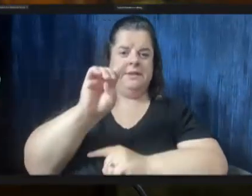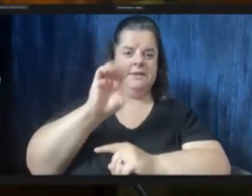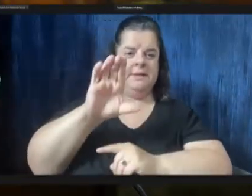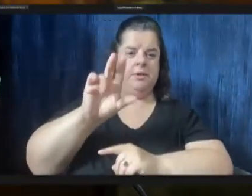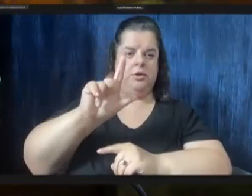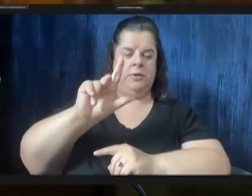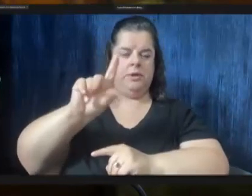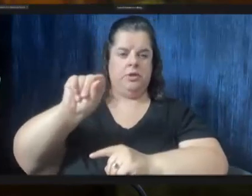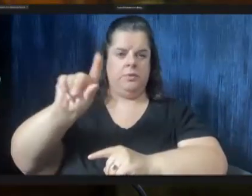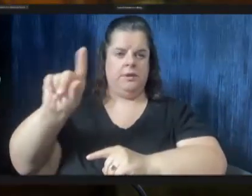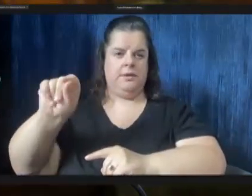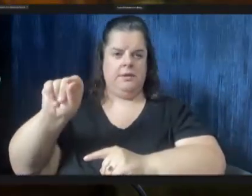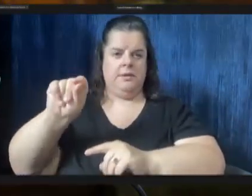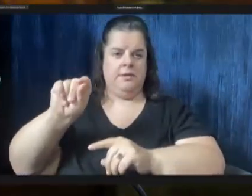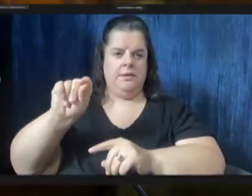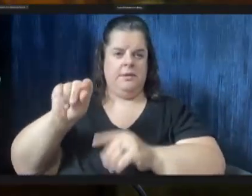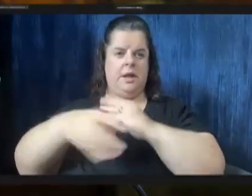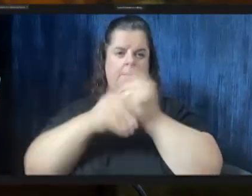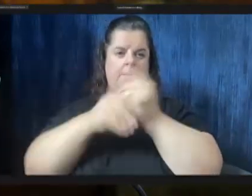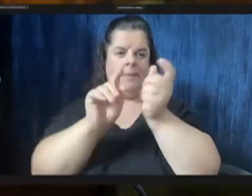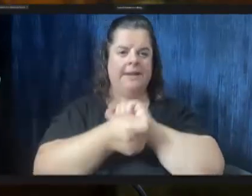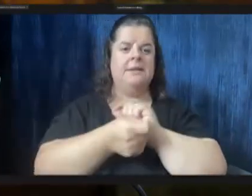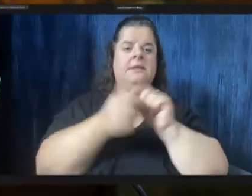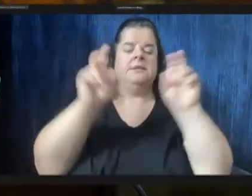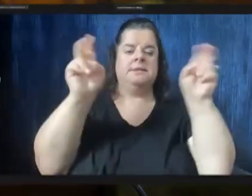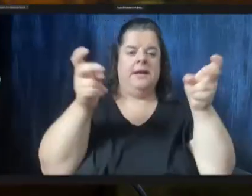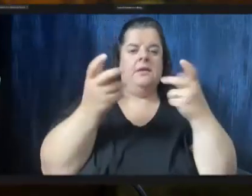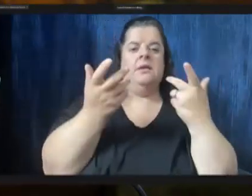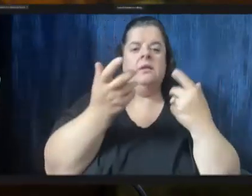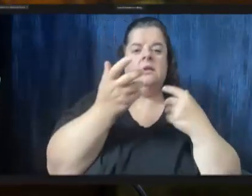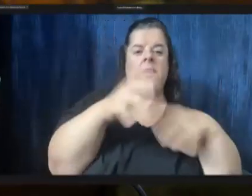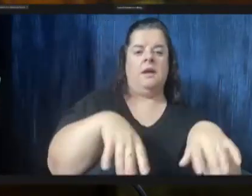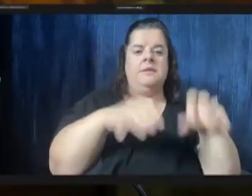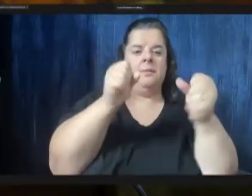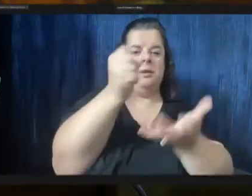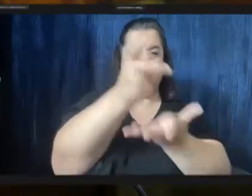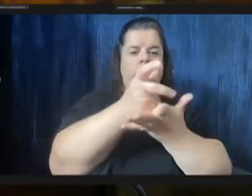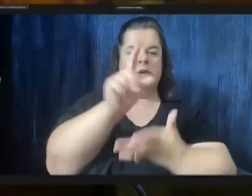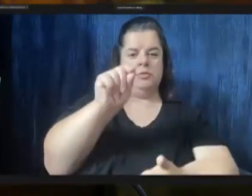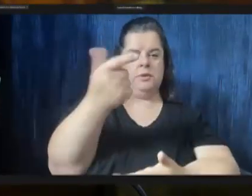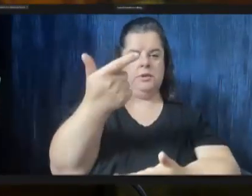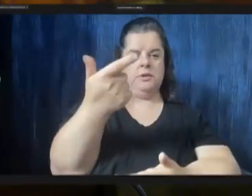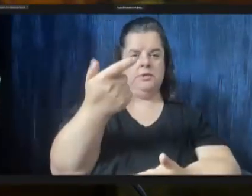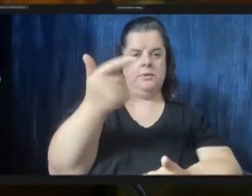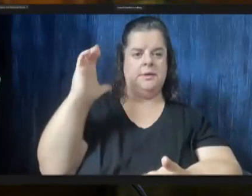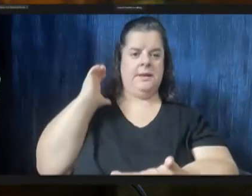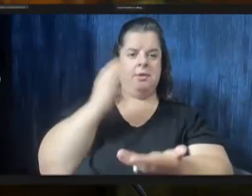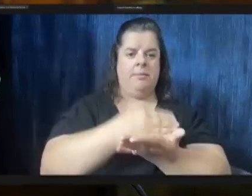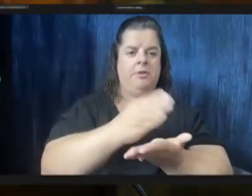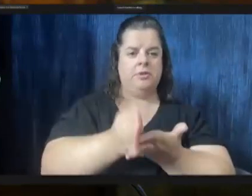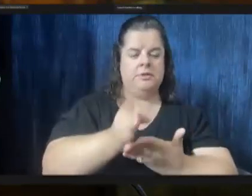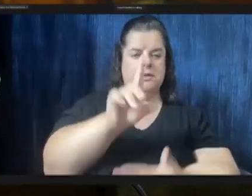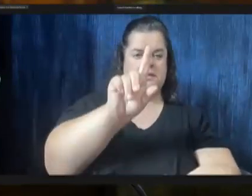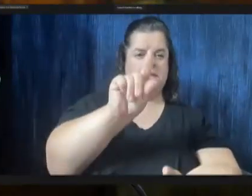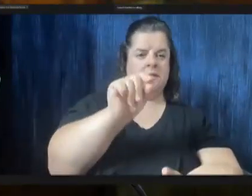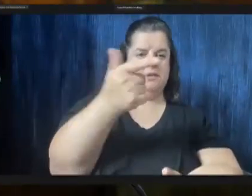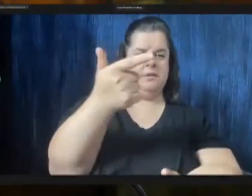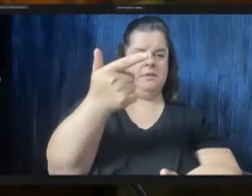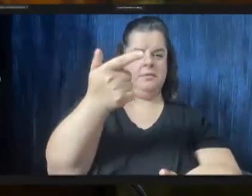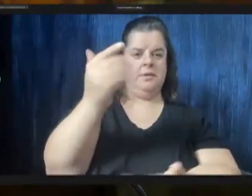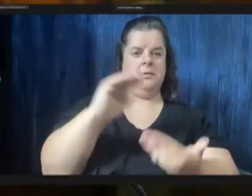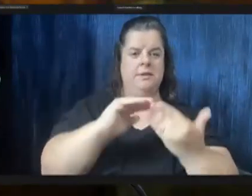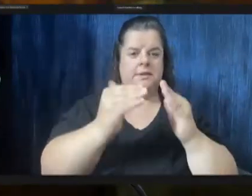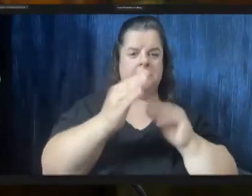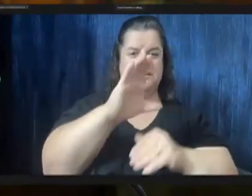23, 2020, as amended, entitled Resolution Adopting and Approving the 2021 Capital Budget and the